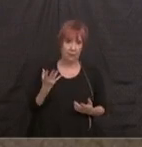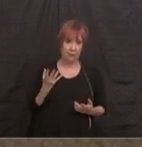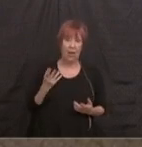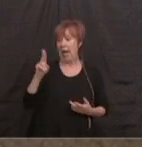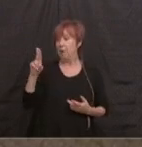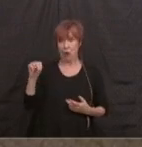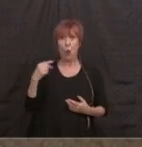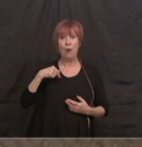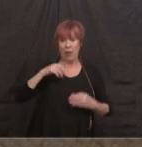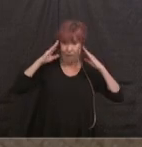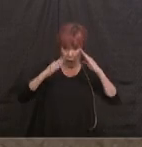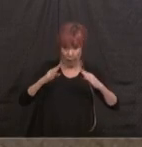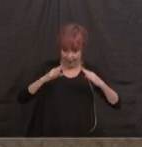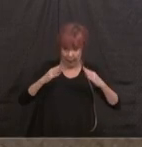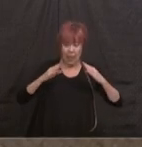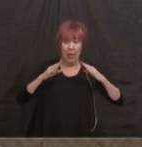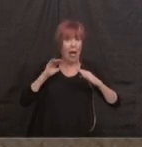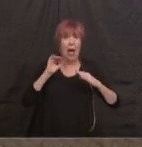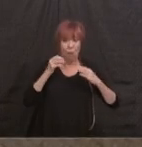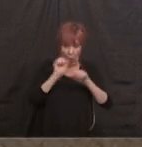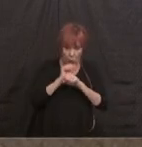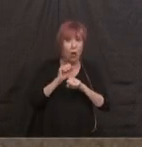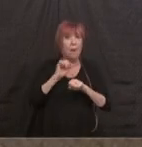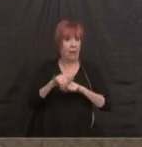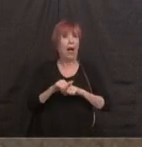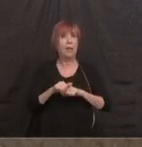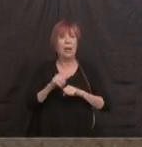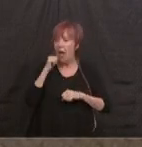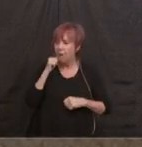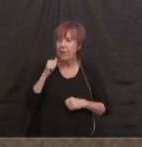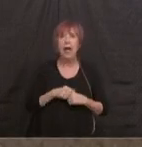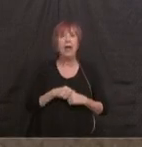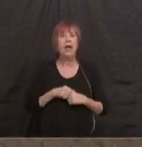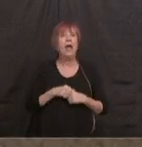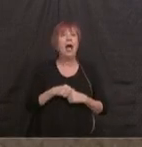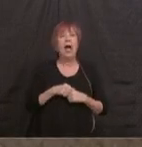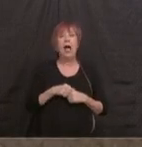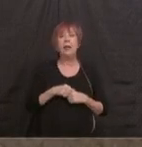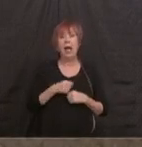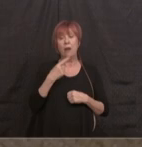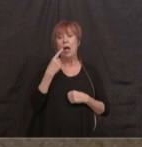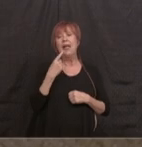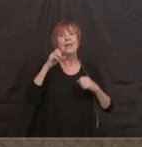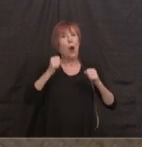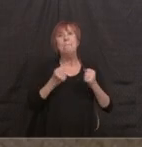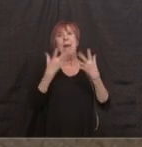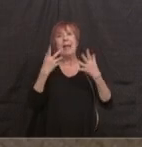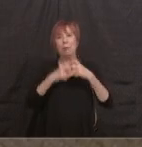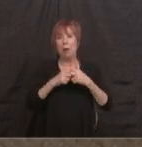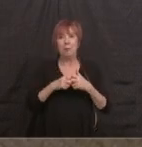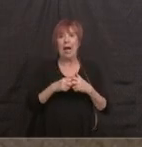closing some of these gaps. And the panel has already pointed out where some of the biggest problems are. One of them is the pay gap, which has